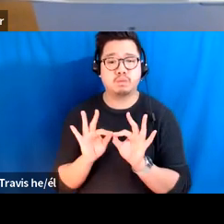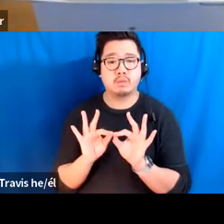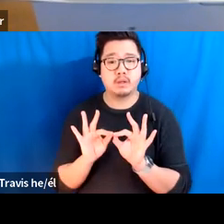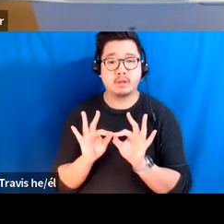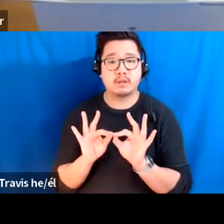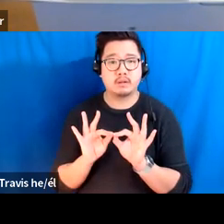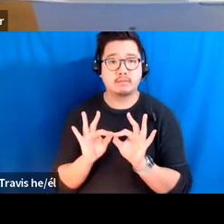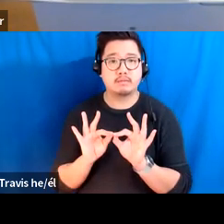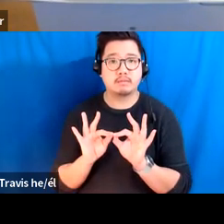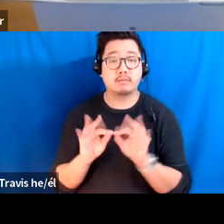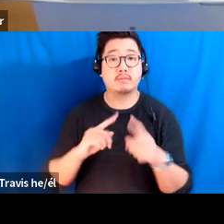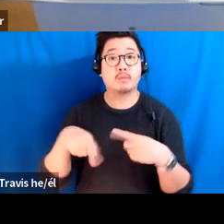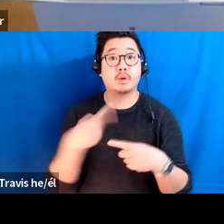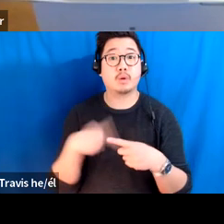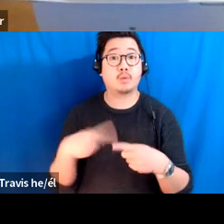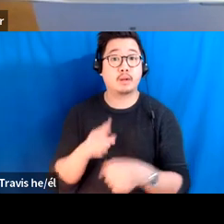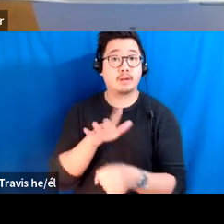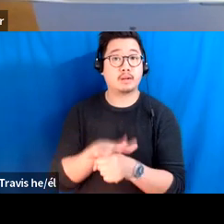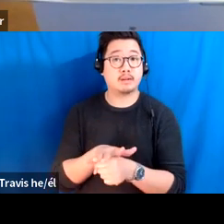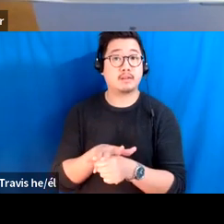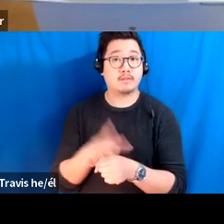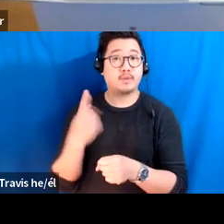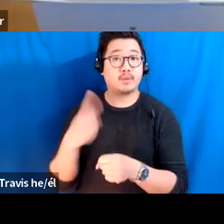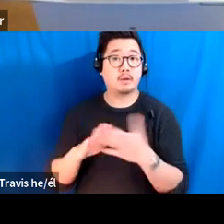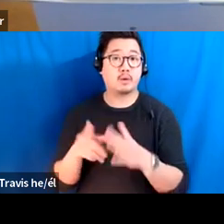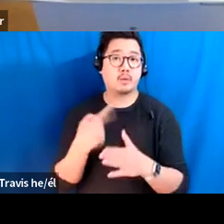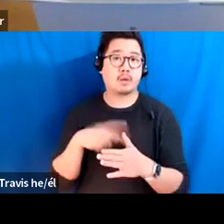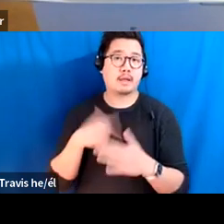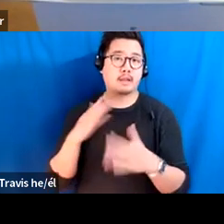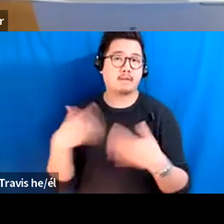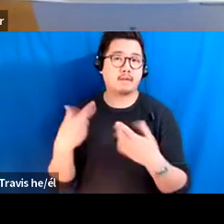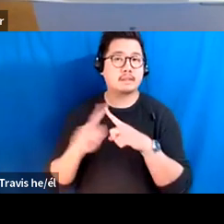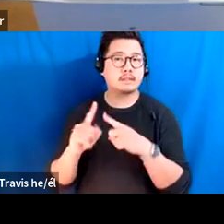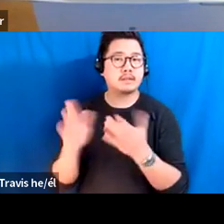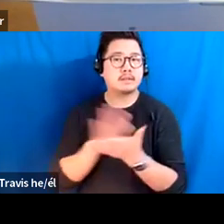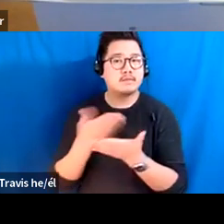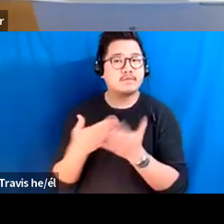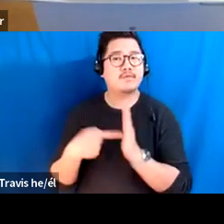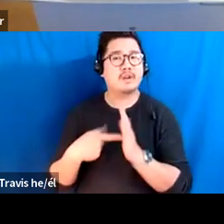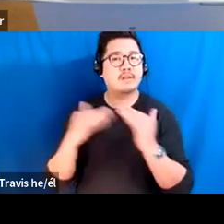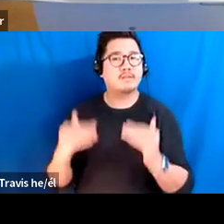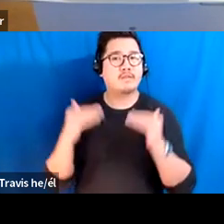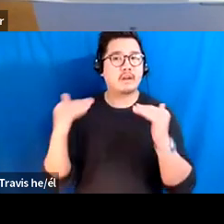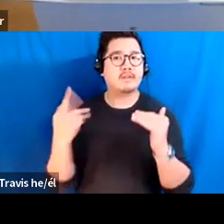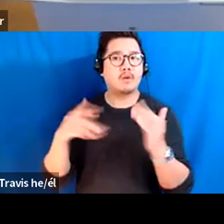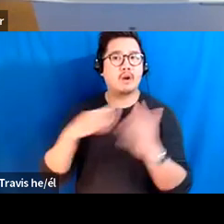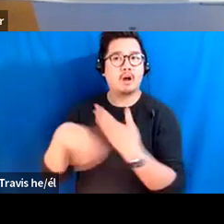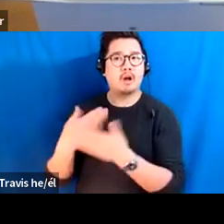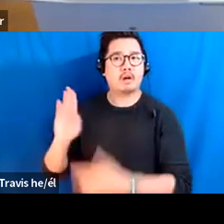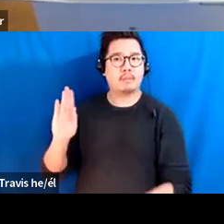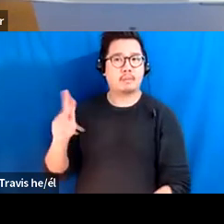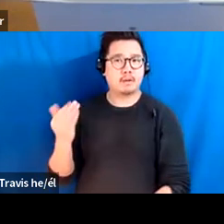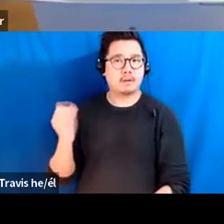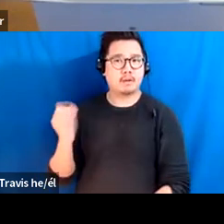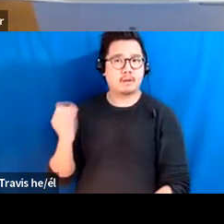we ensure that we deliver on a commitment that we've made to this community which is that we need to offer things like advanced work class for all across the bps right